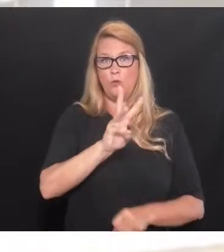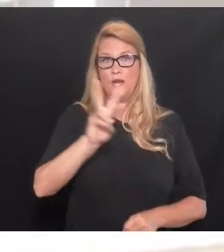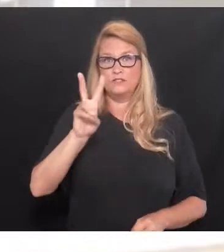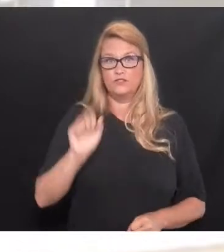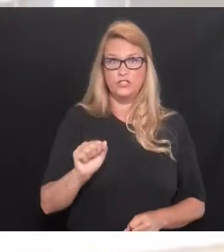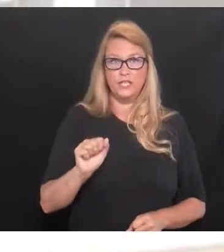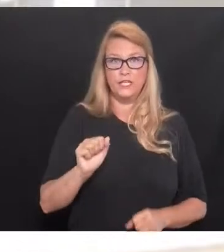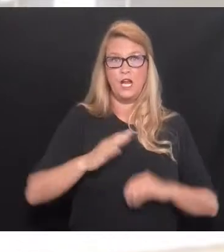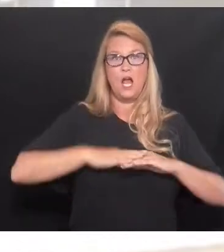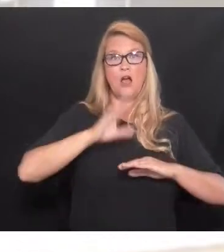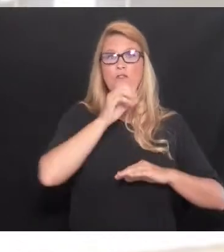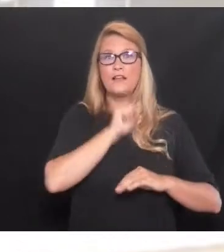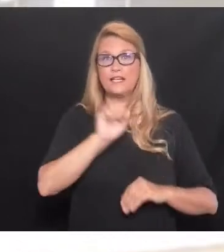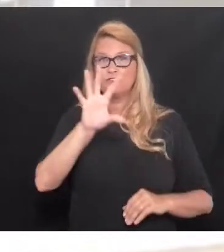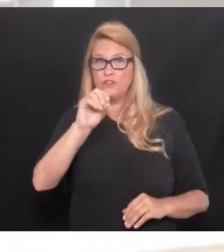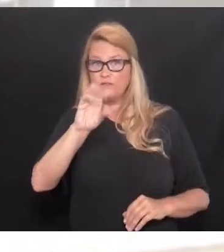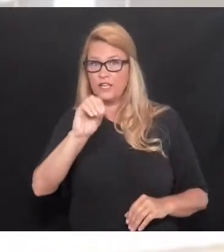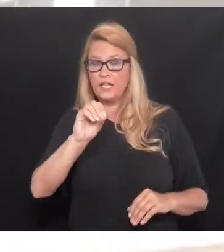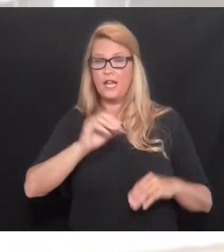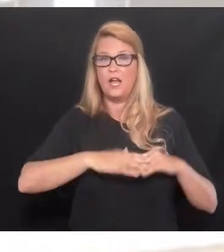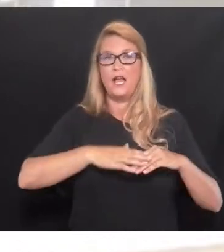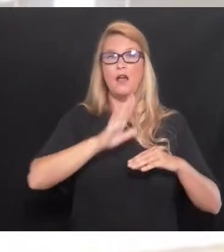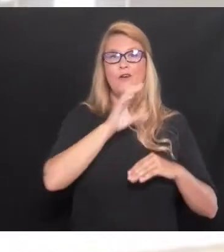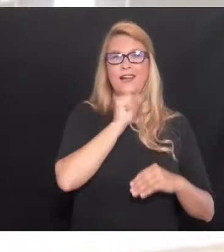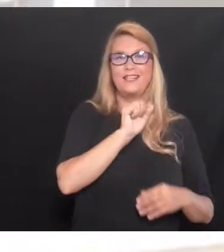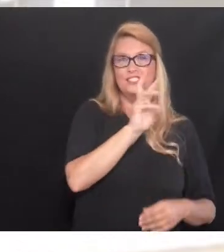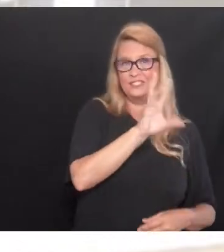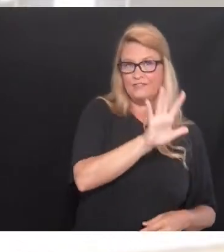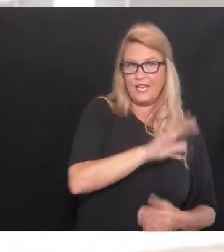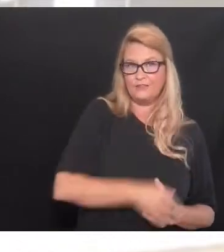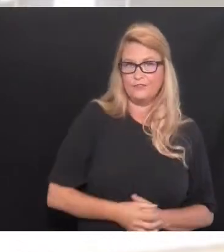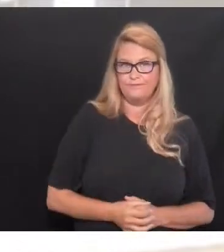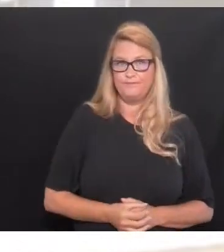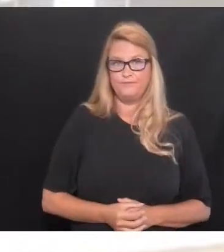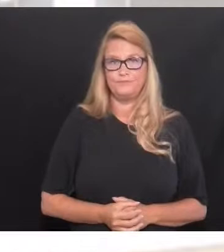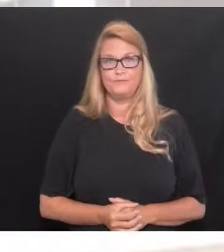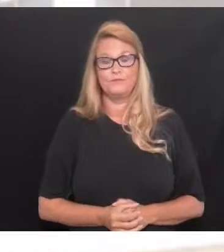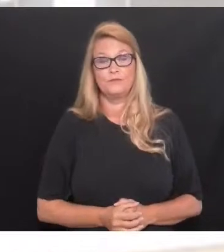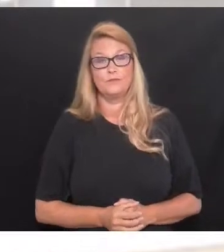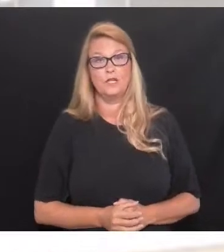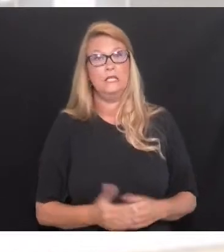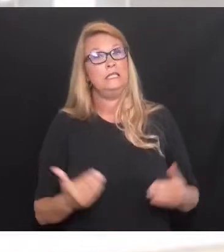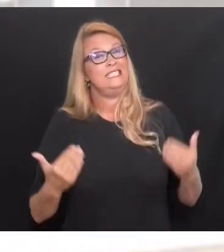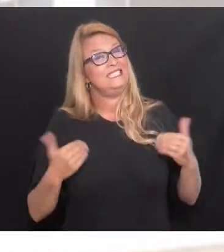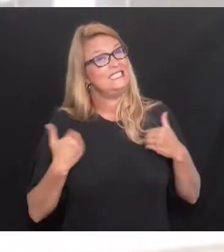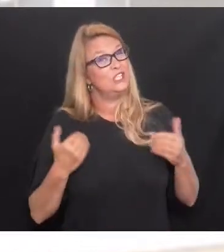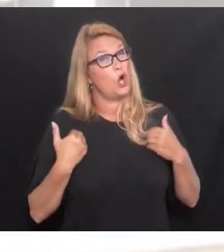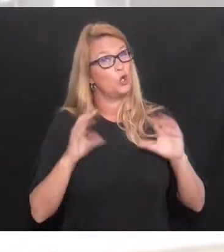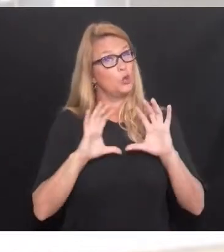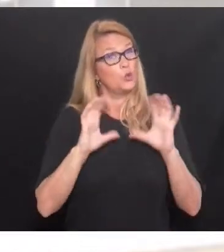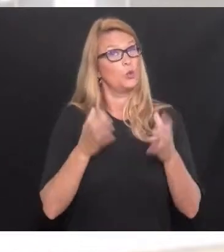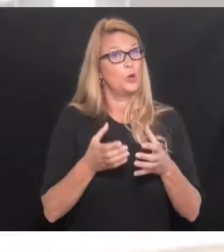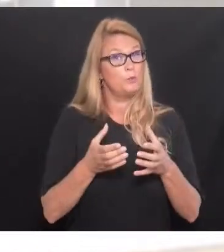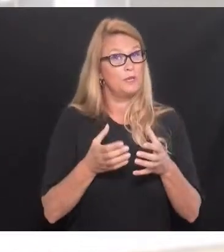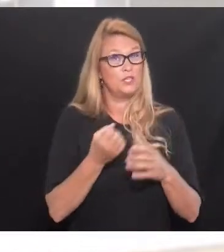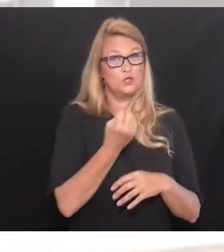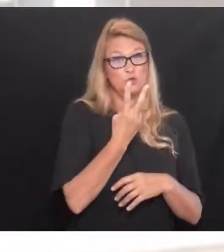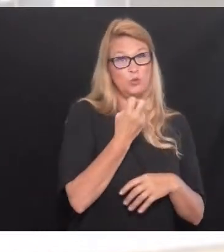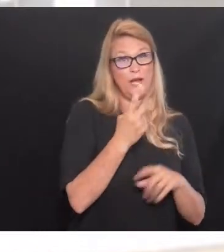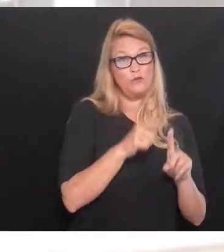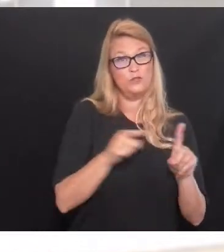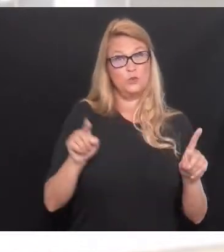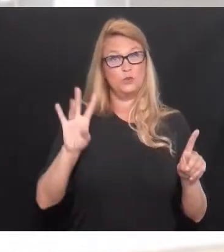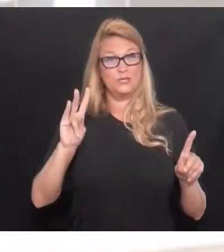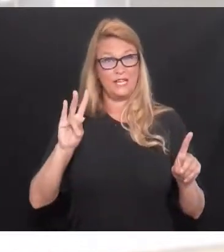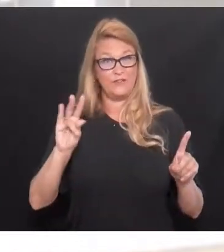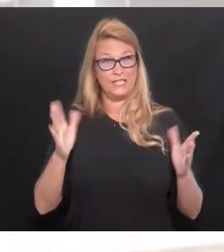age 50 and particularly over age 65. In the younger categories, 12 to 17, if